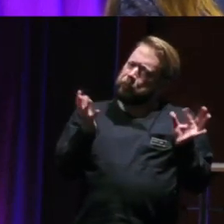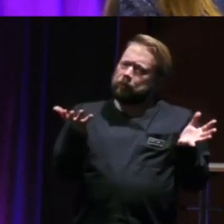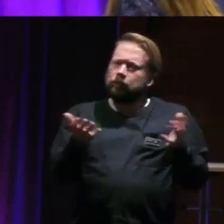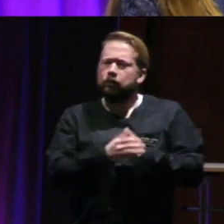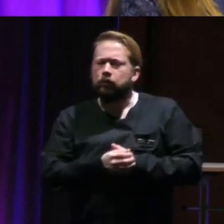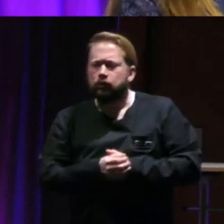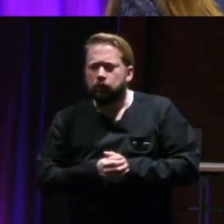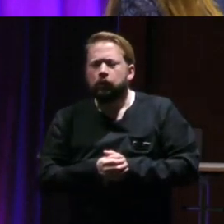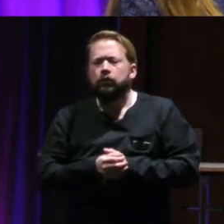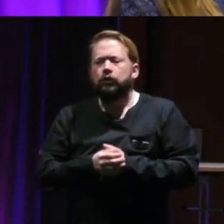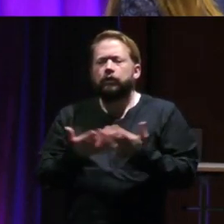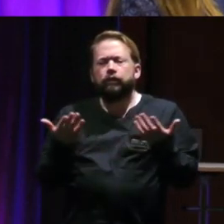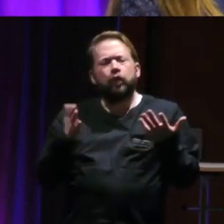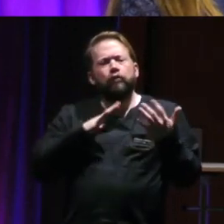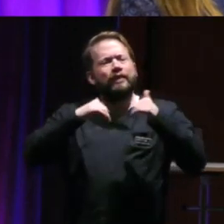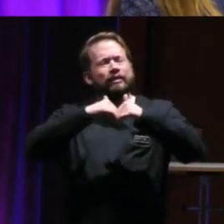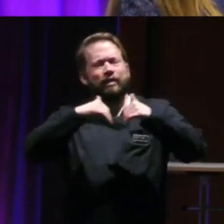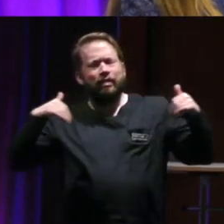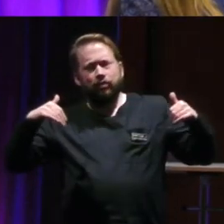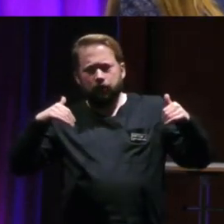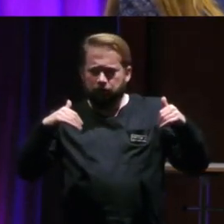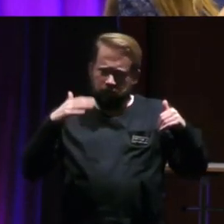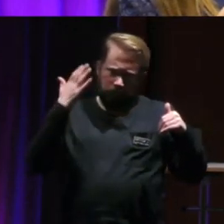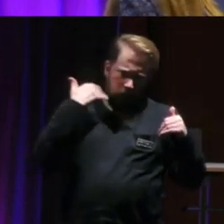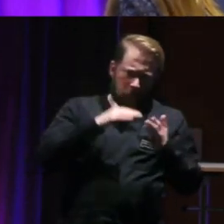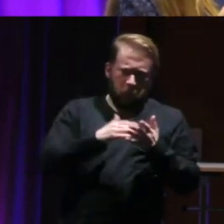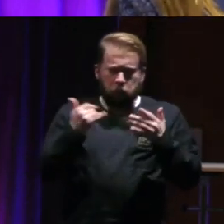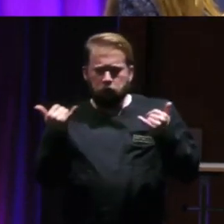Is there a difference, you think, today